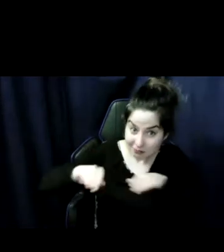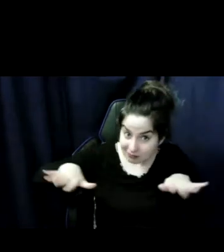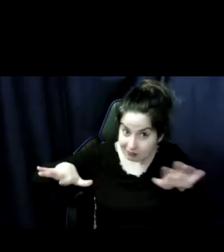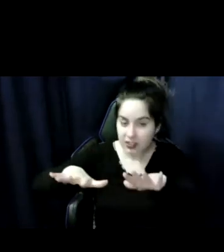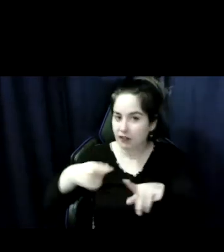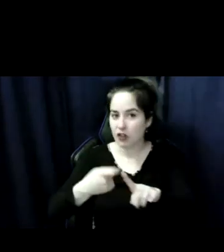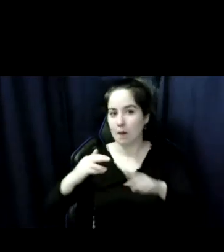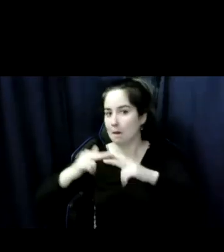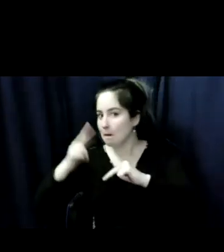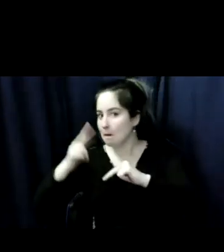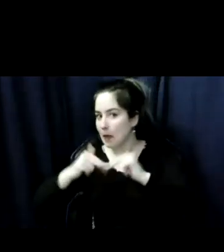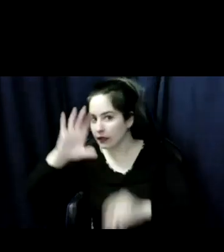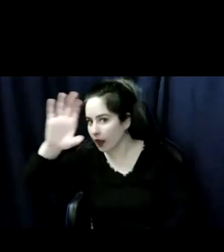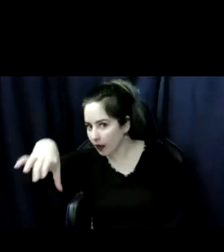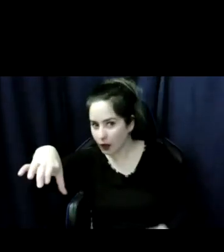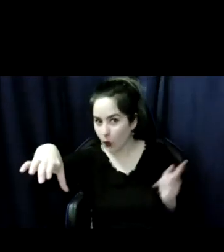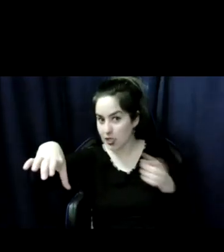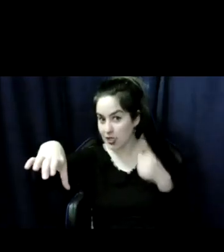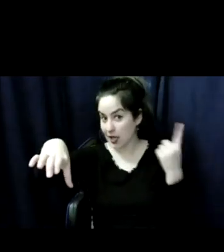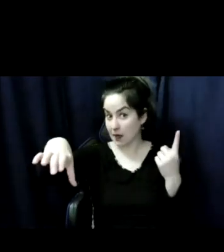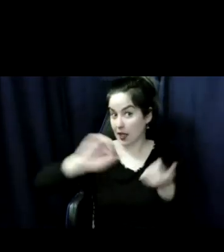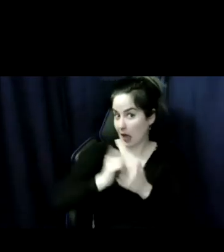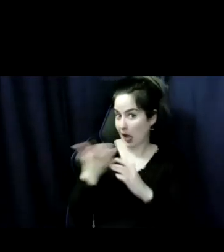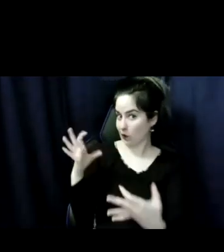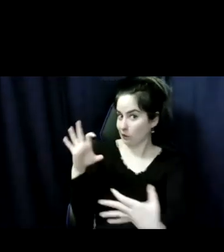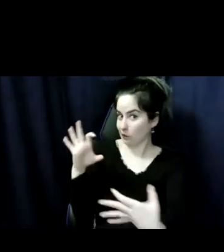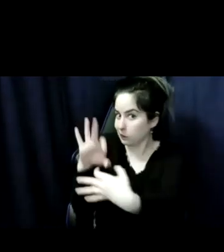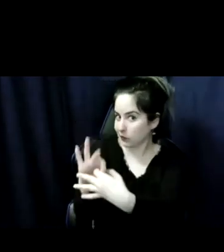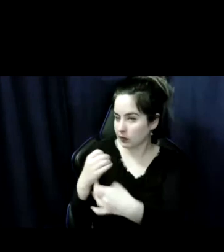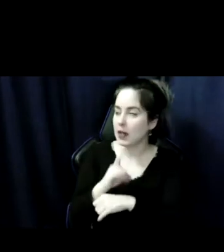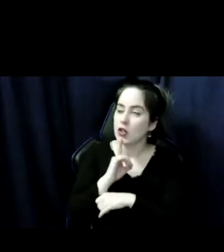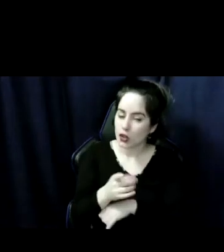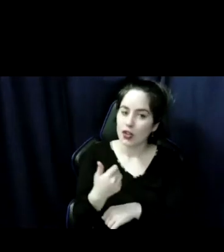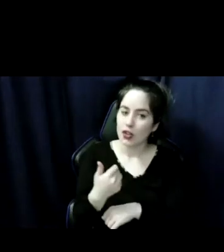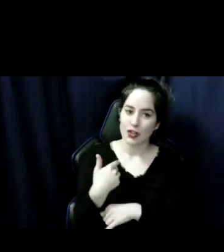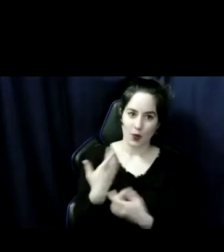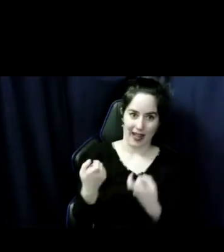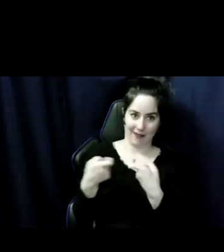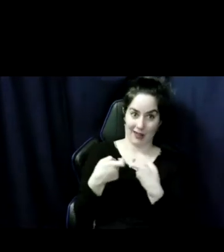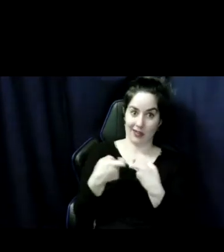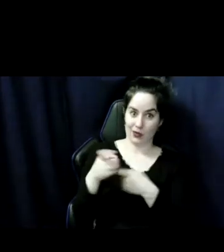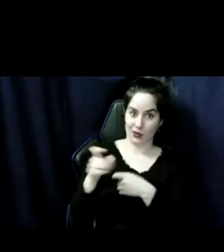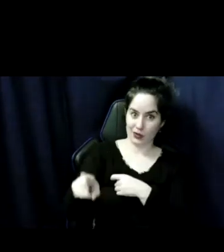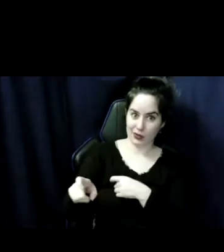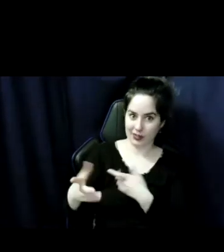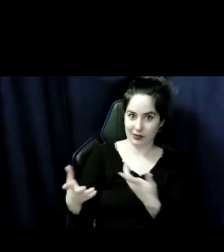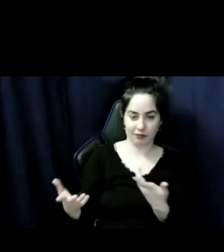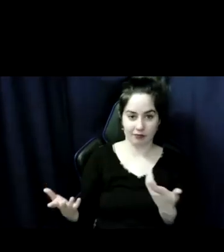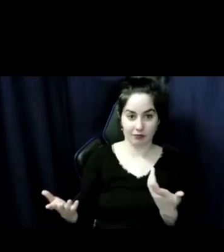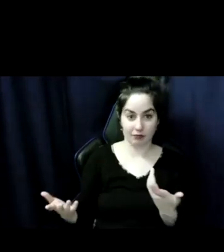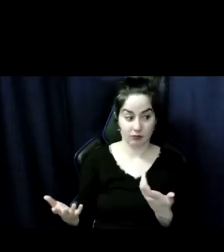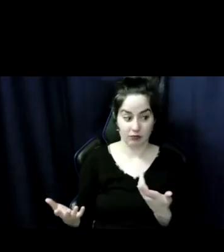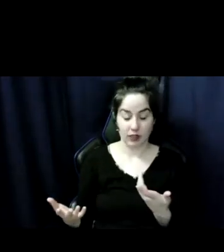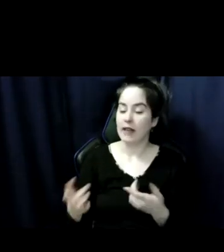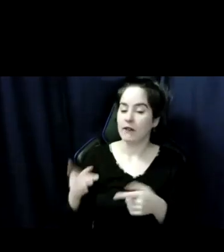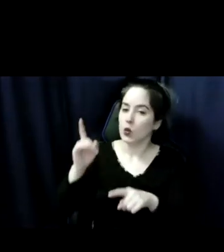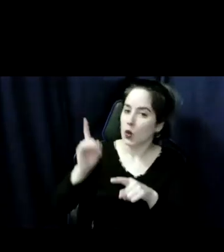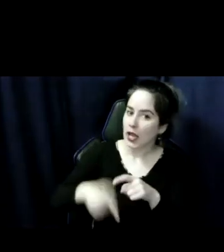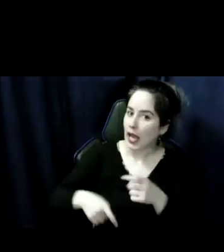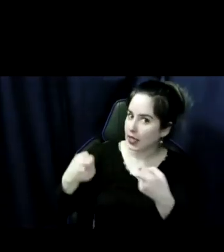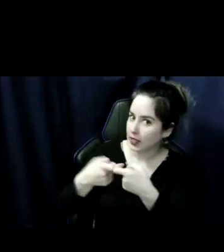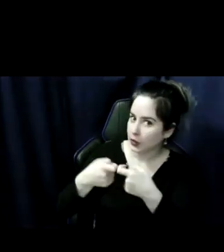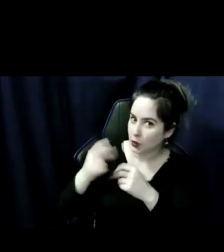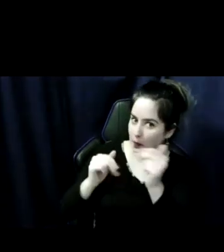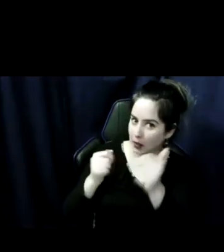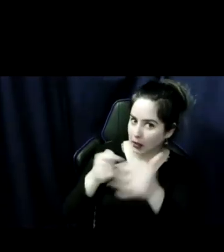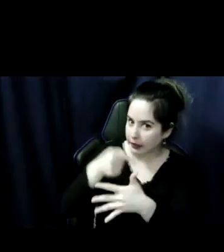or whatever, just to get in touch and make sure you have electrical access. If you can't have access, you need a generator. There's a lot of